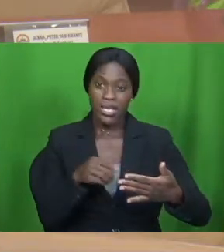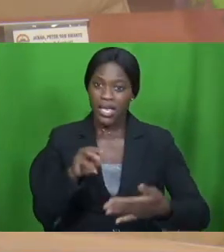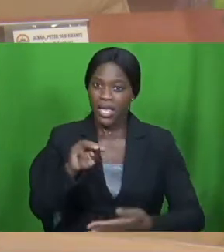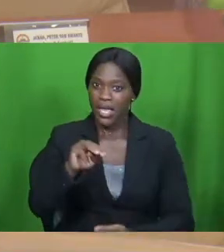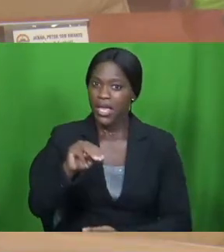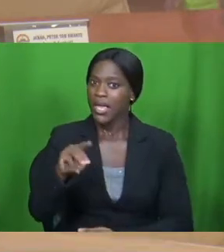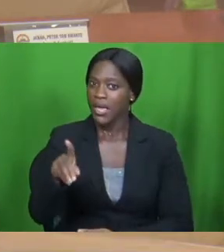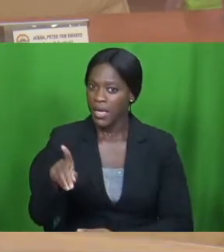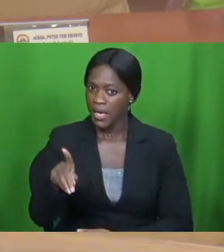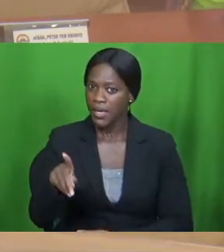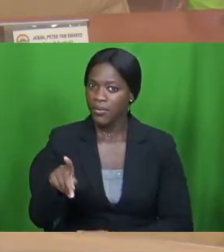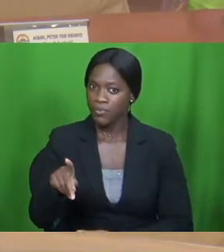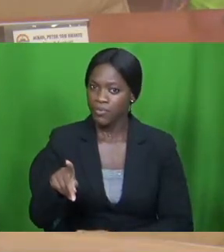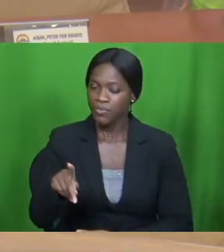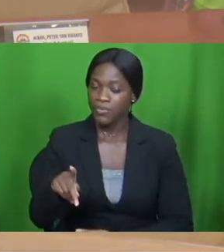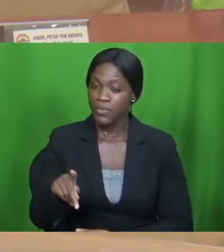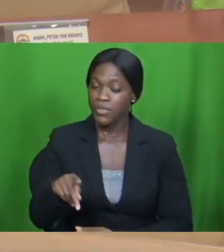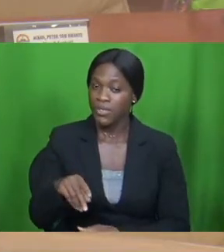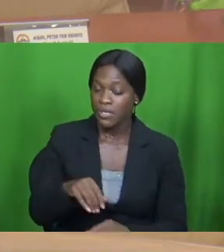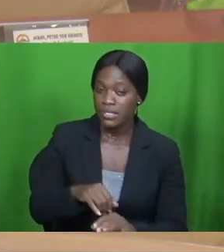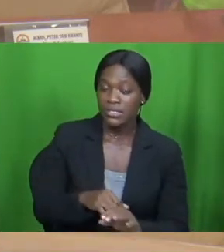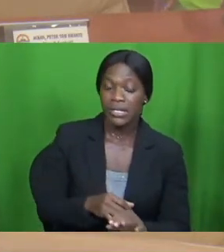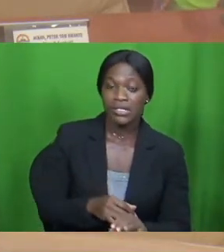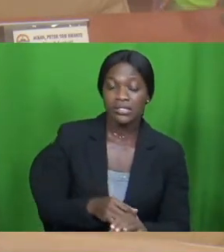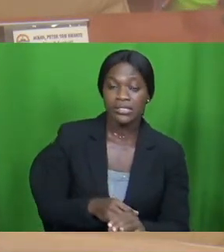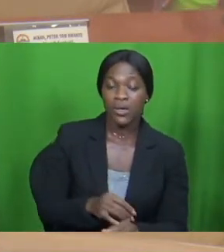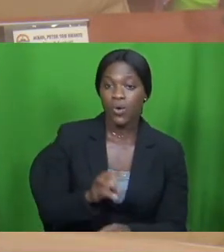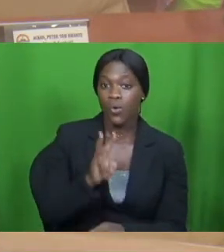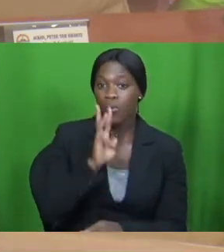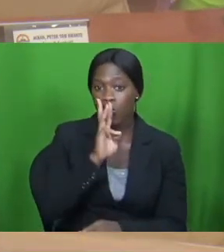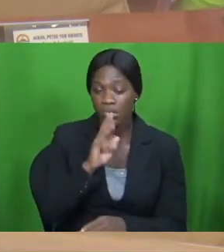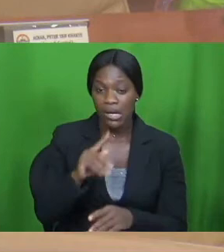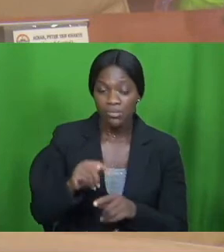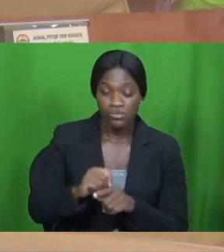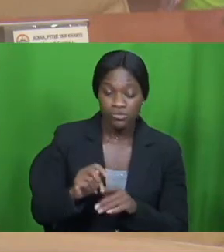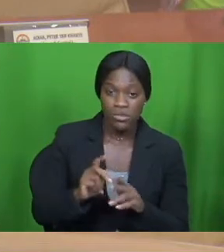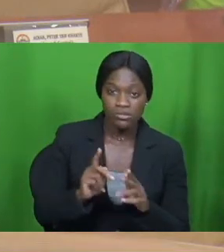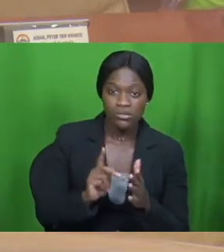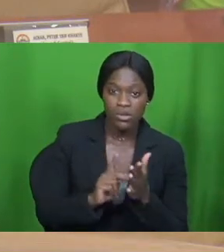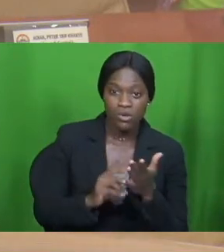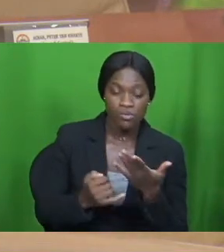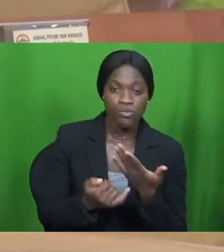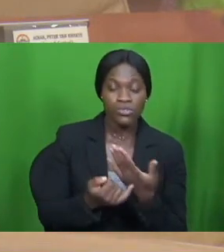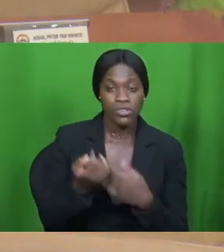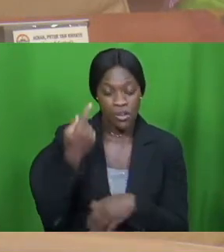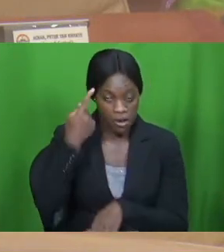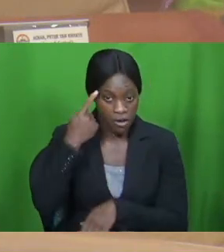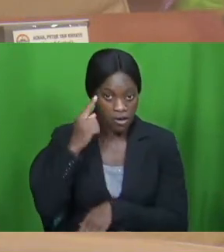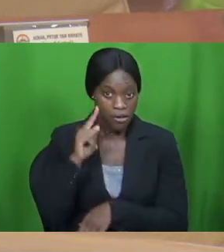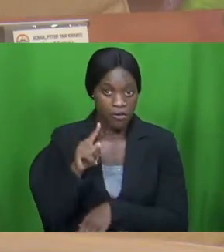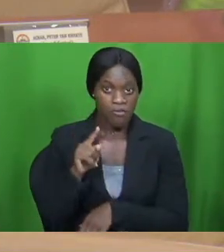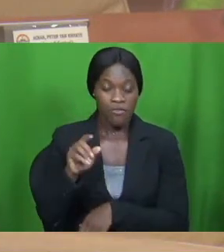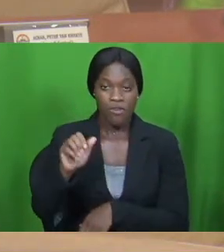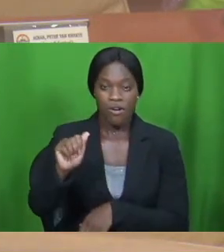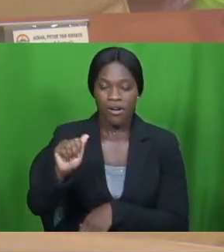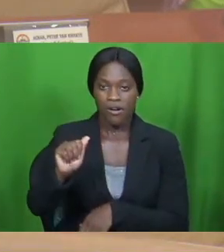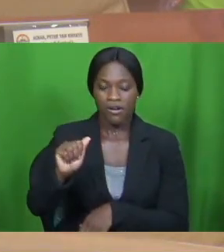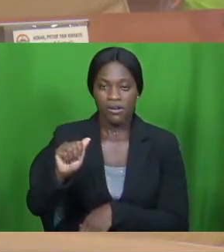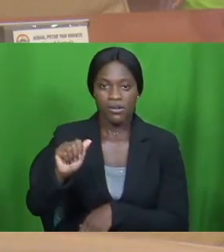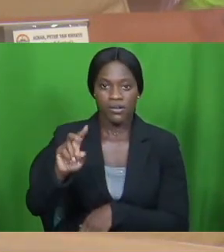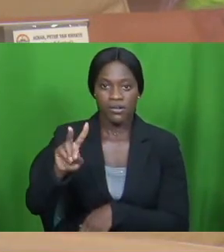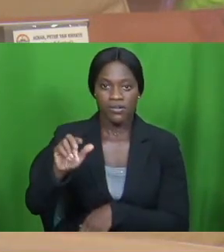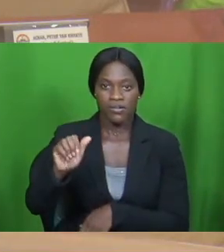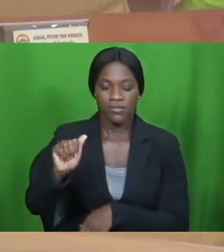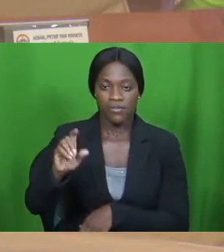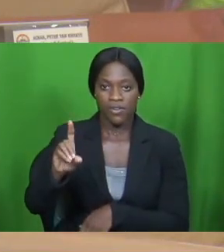initiating a water treatment project for the good people of Agodome. Meaning